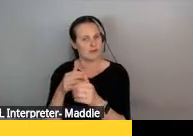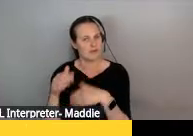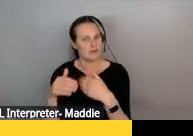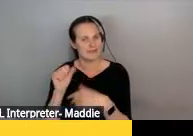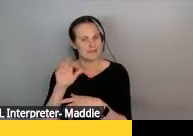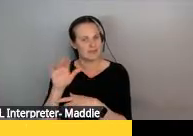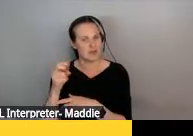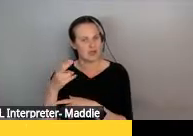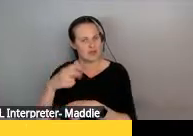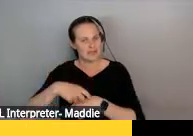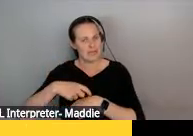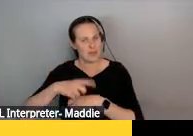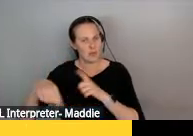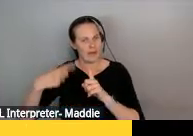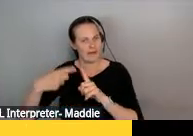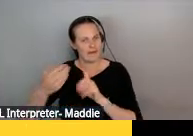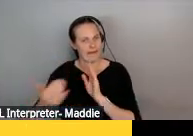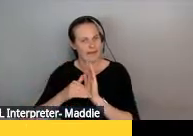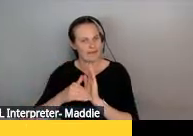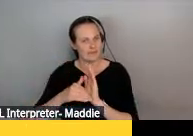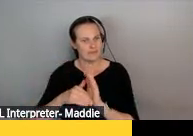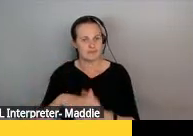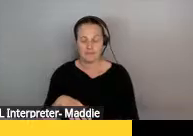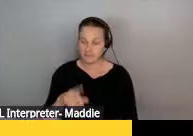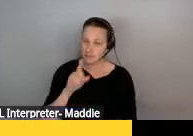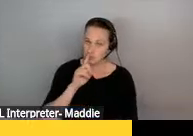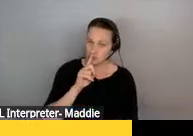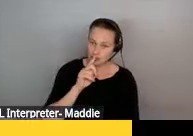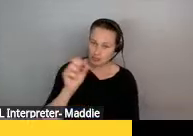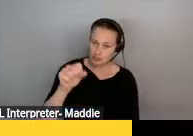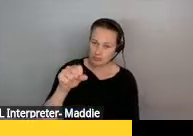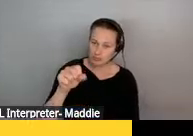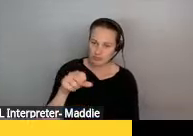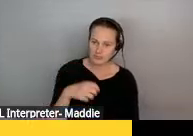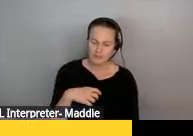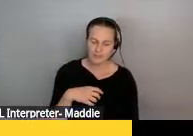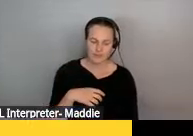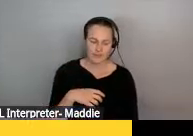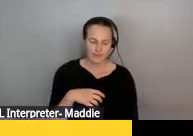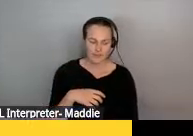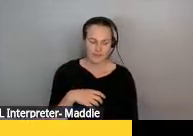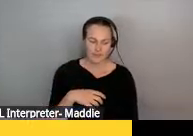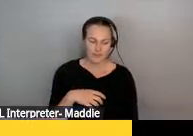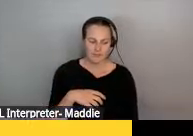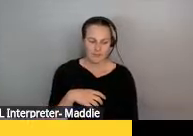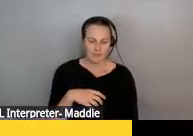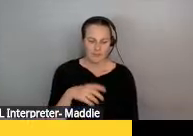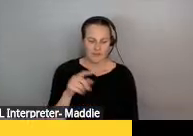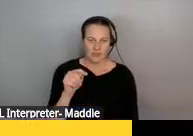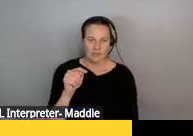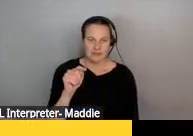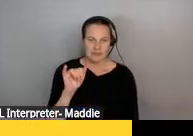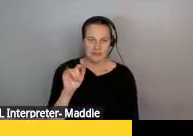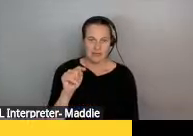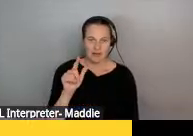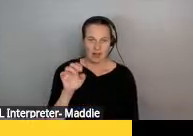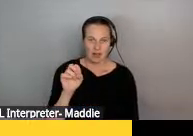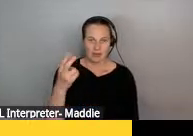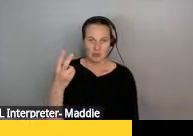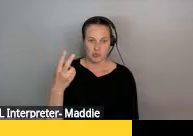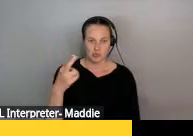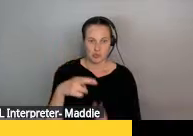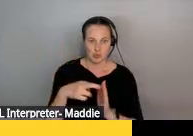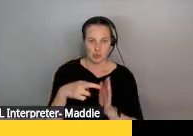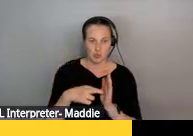again for folks? Yeah, absolutely. So the Title II rule that applies to state and